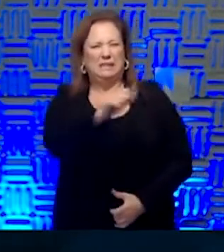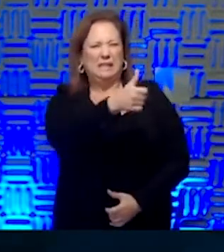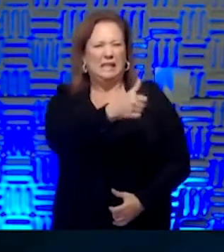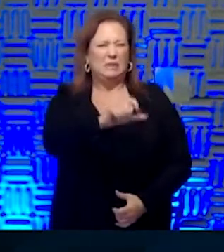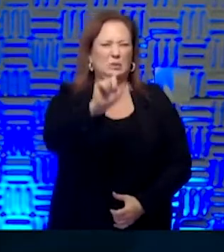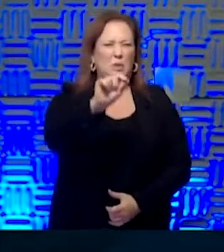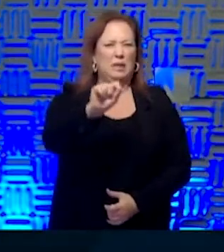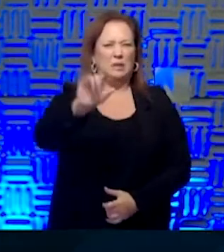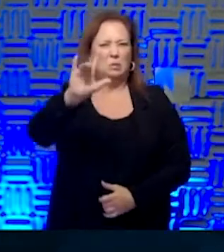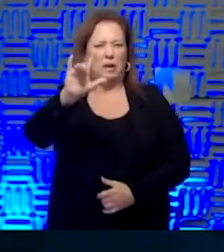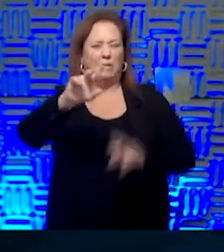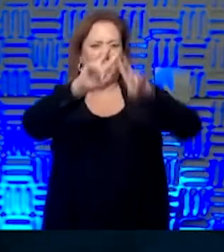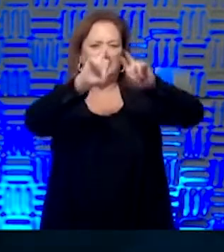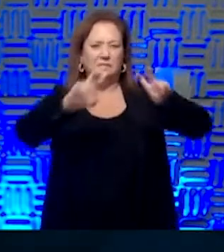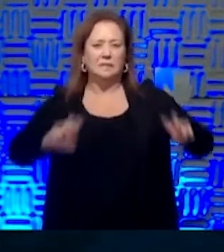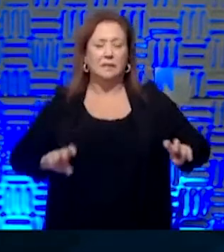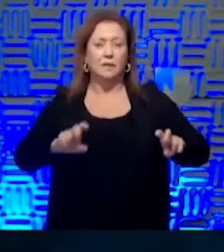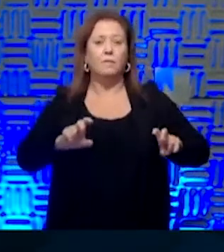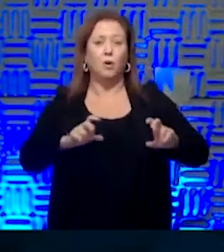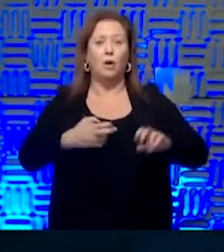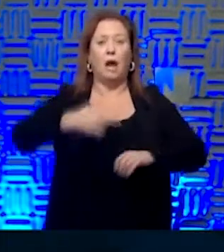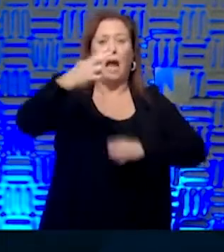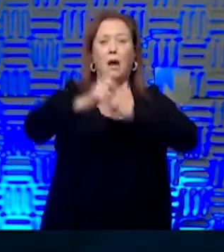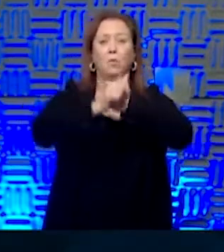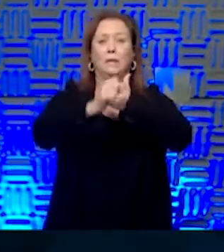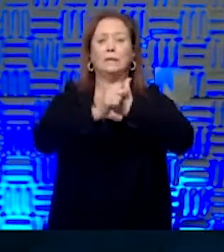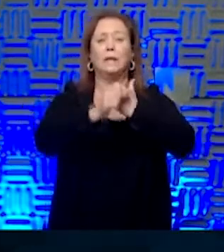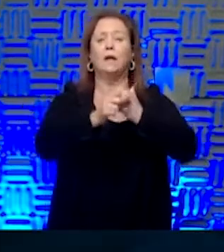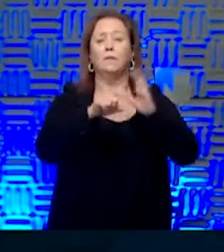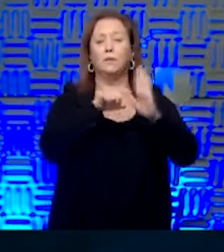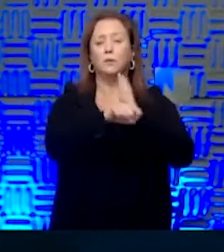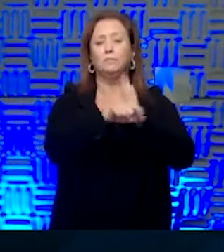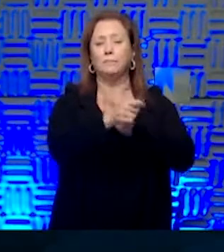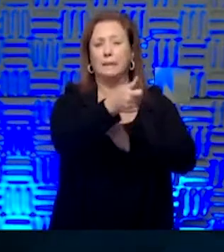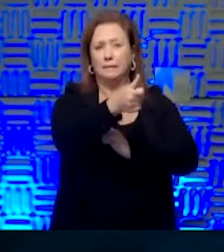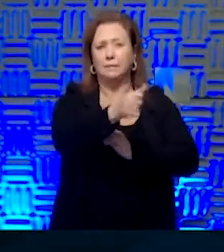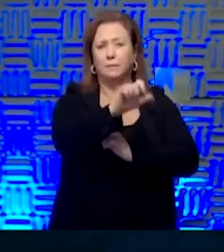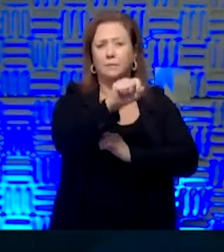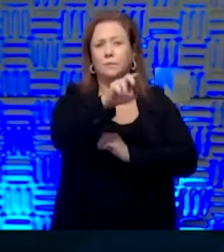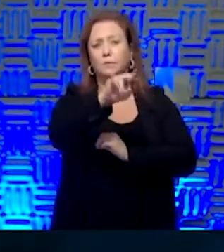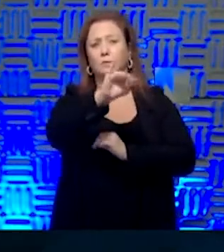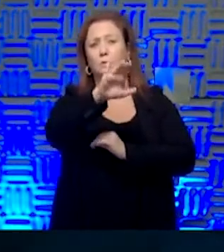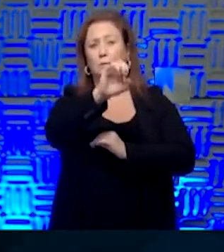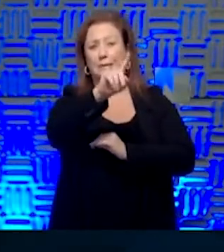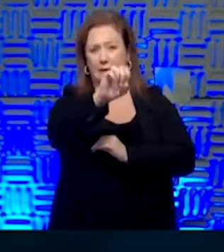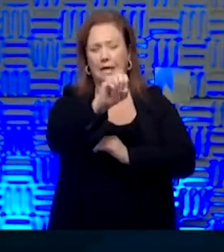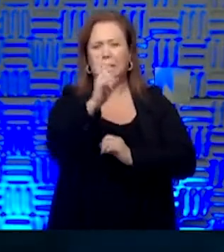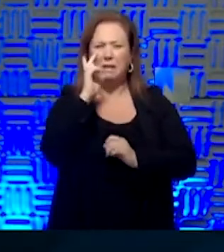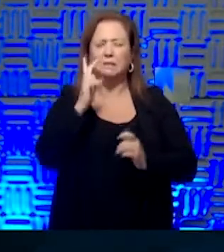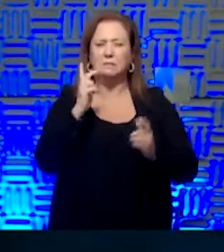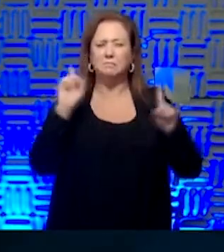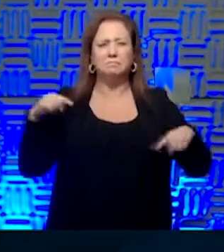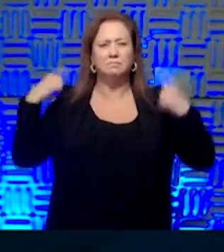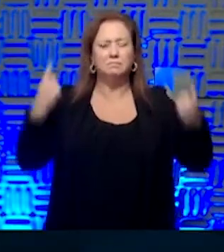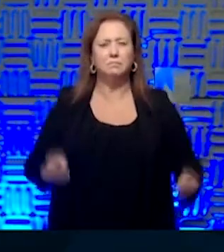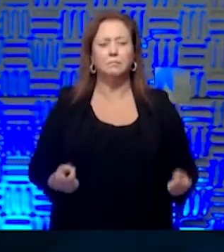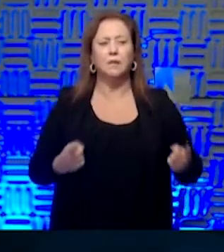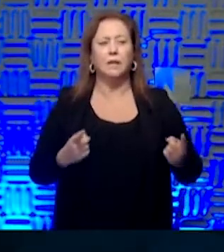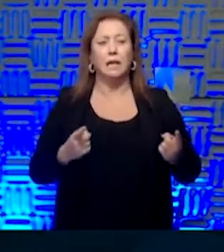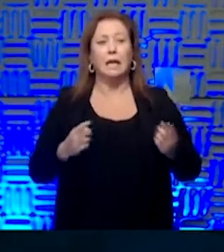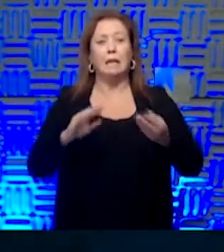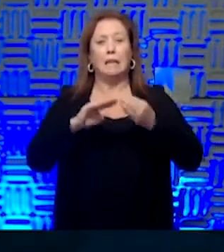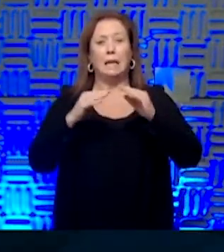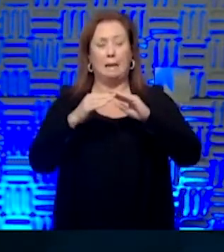25 assessments for individuals at high risk of suicide, and that was what we've been seeing trending over the last multiple years. We've seen that number